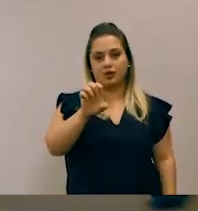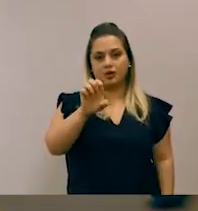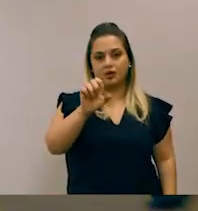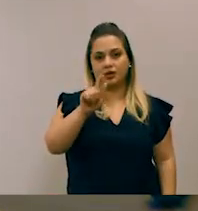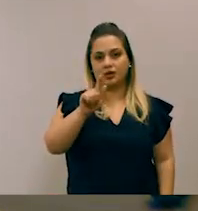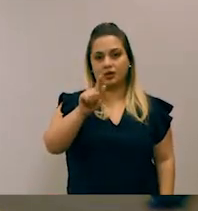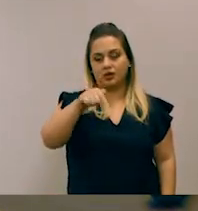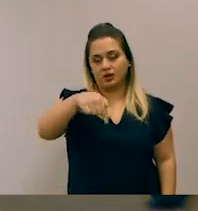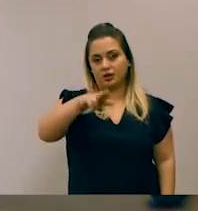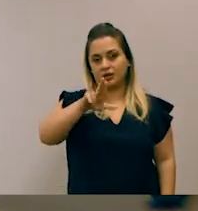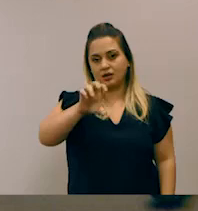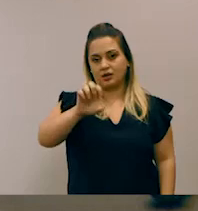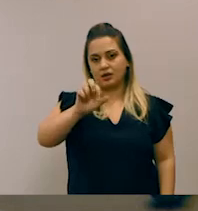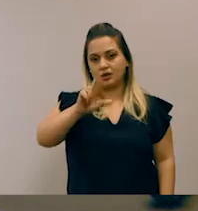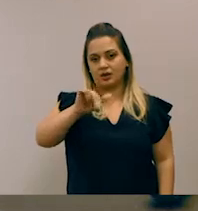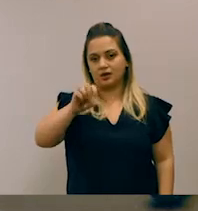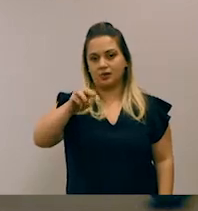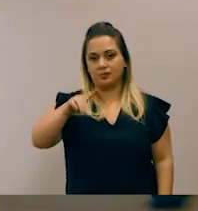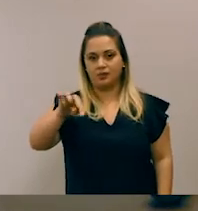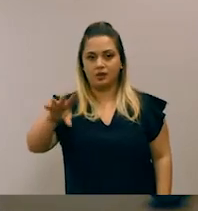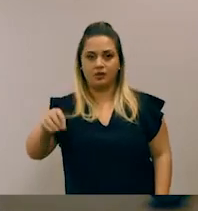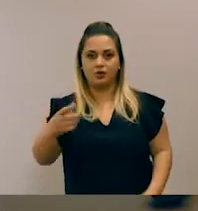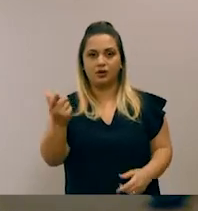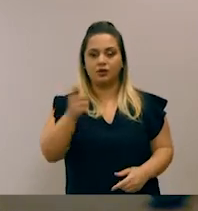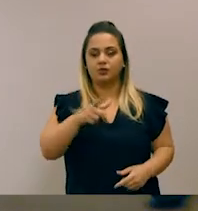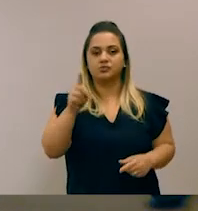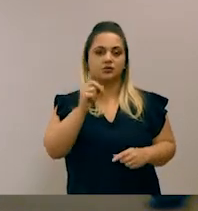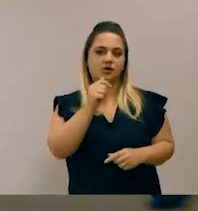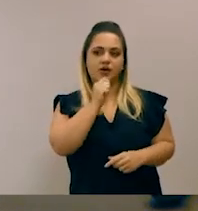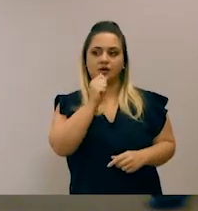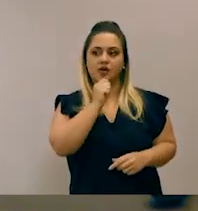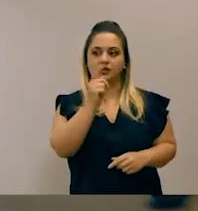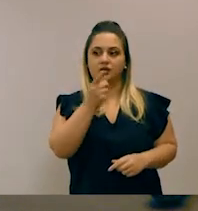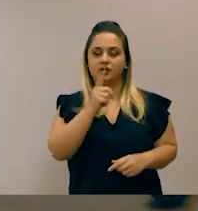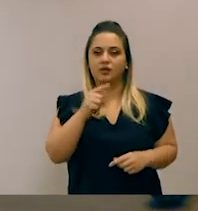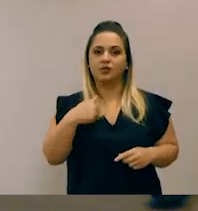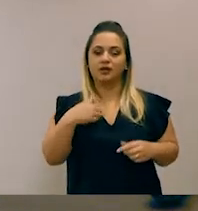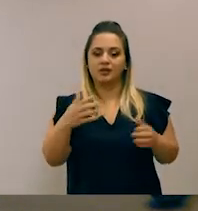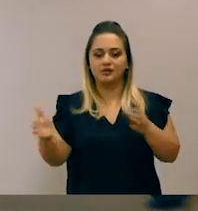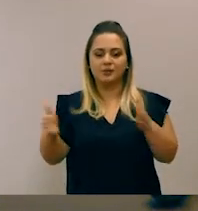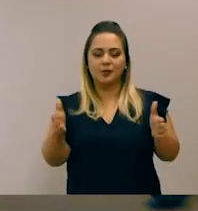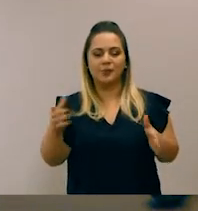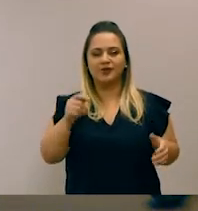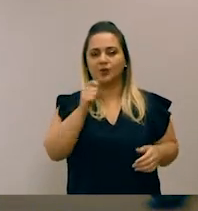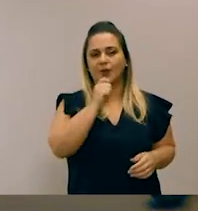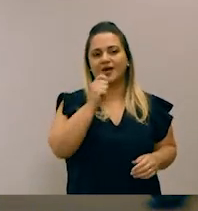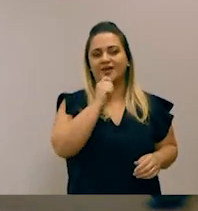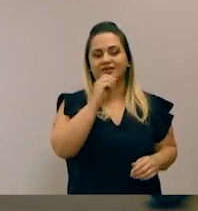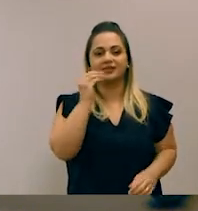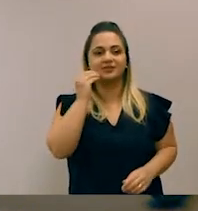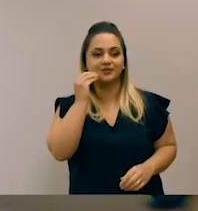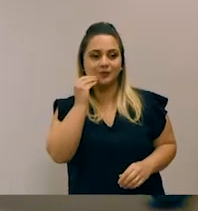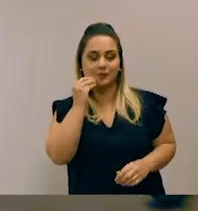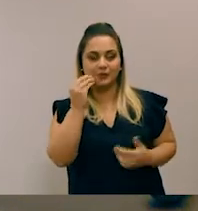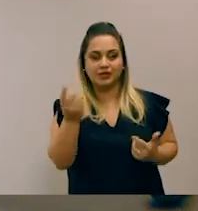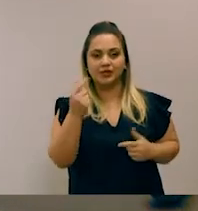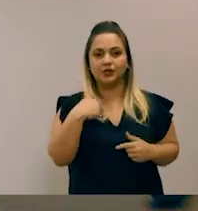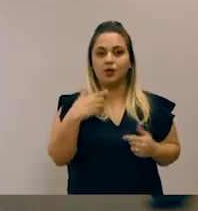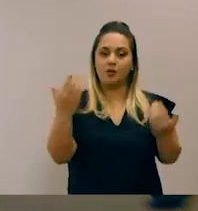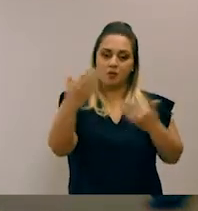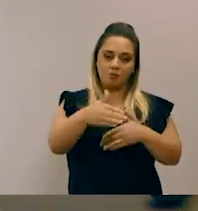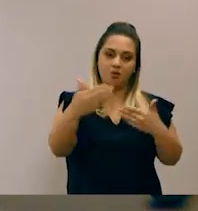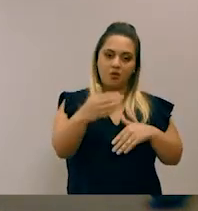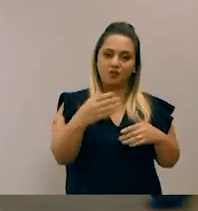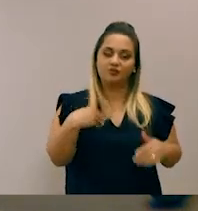don't really have this definition, because at this moment we are just experimenting. It